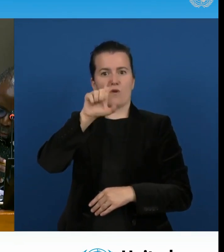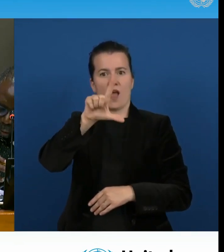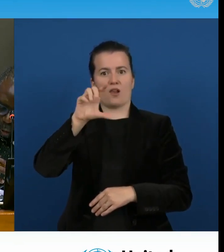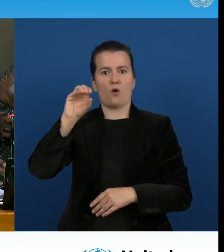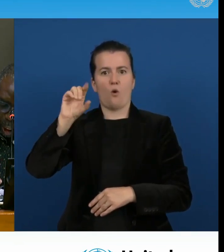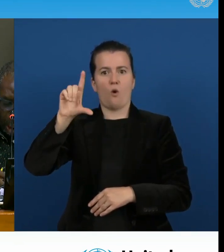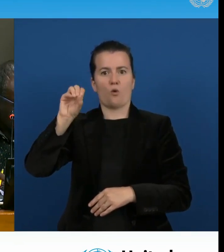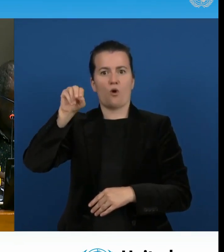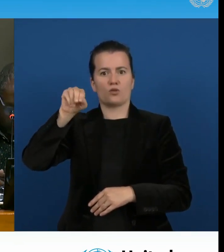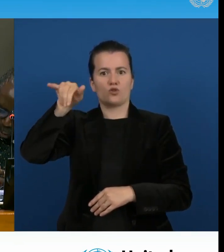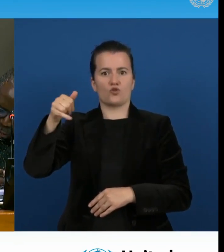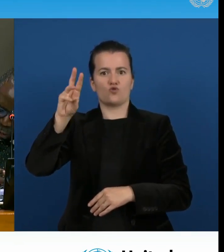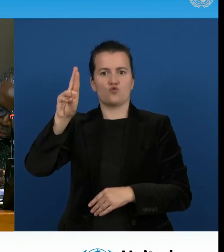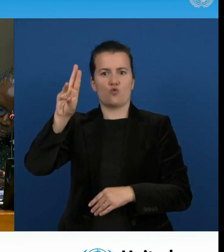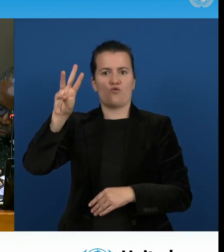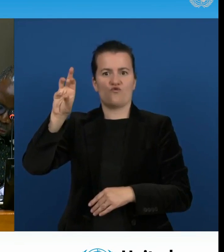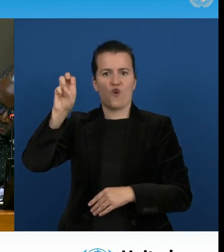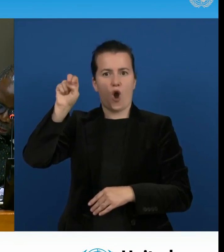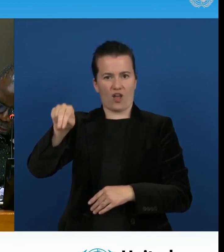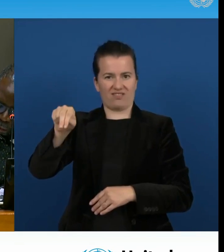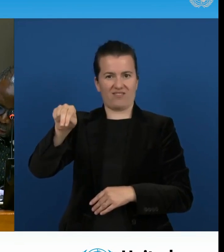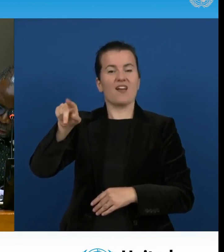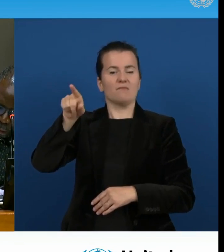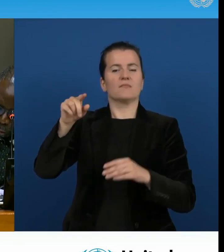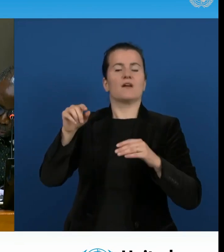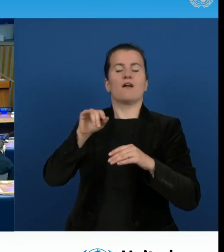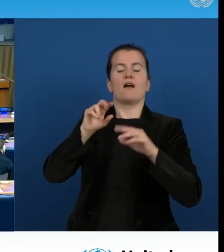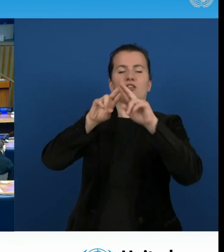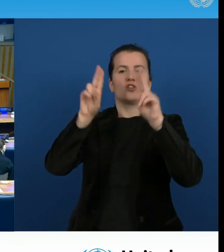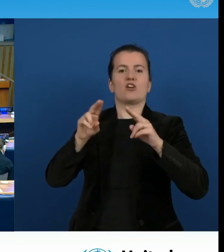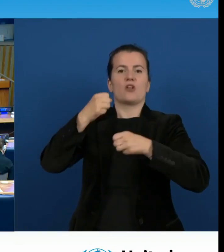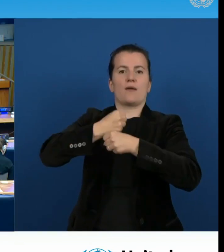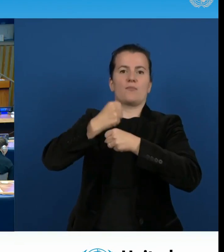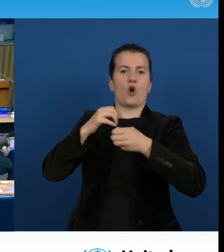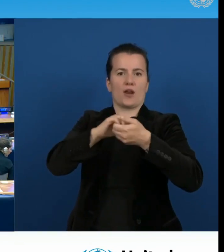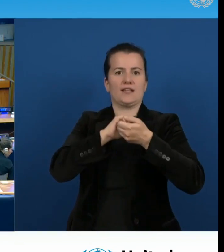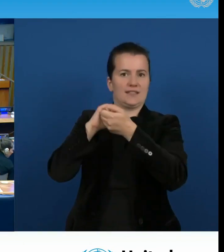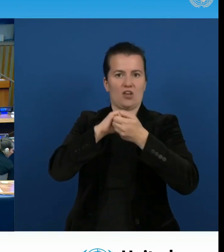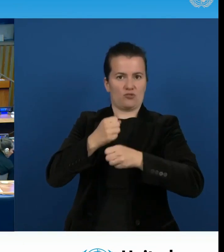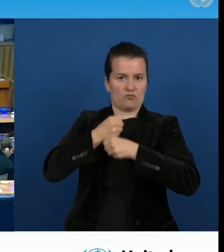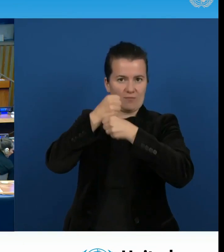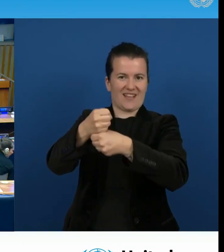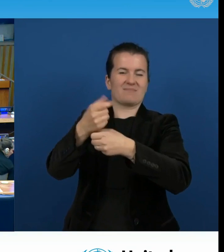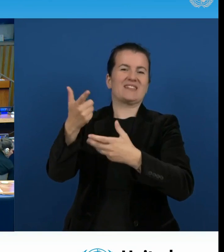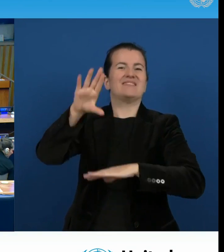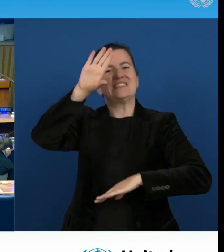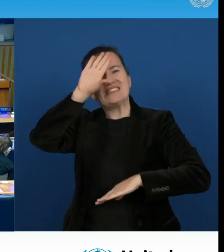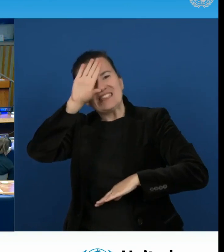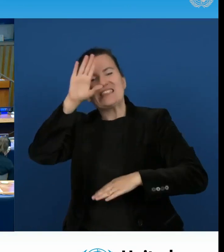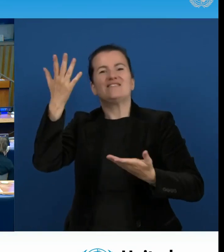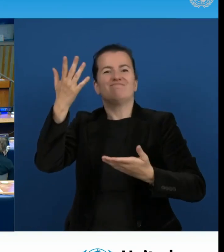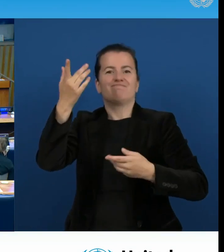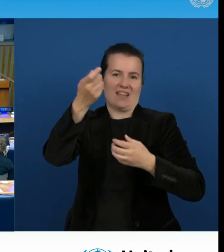Therefore, Mr. Samatar, the floor is yours. Please try to keep your initial oral presentation to within 10